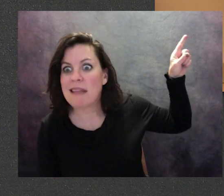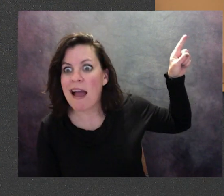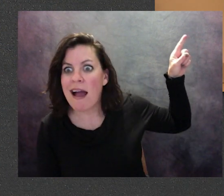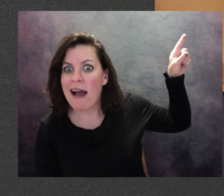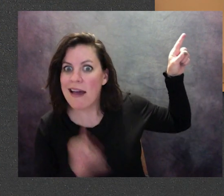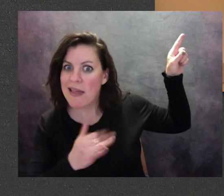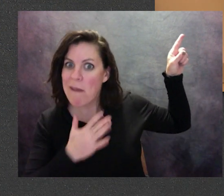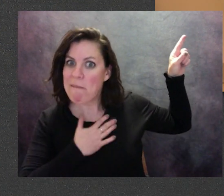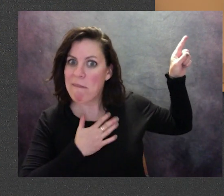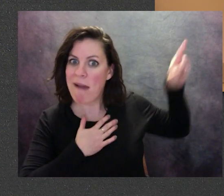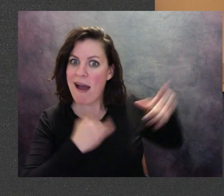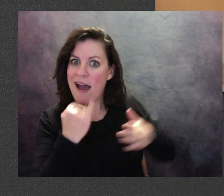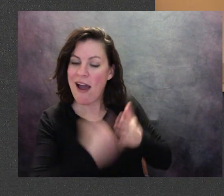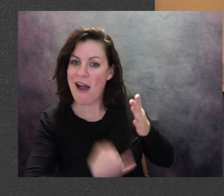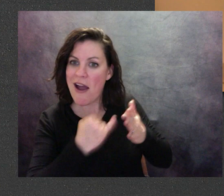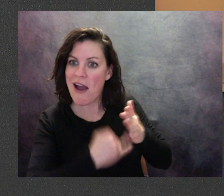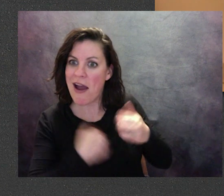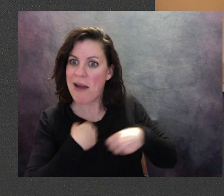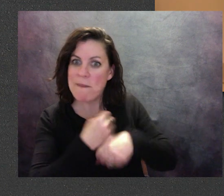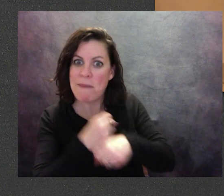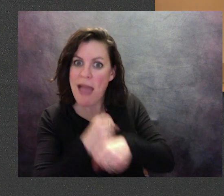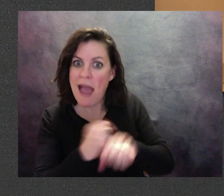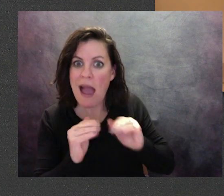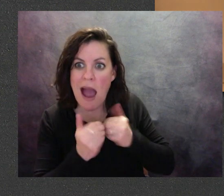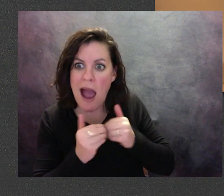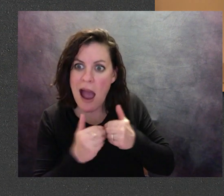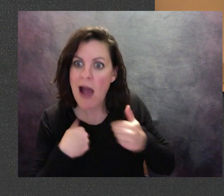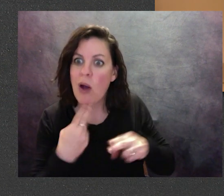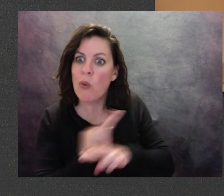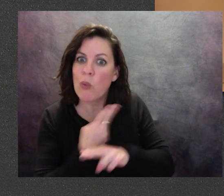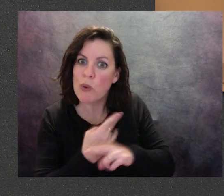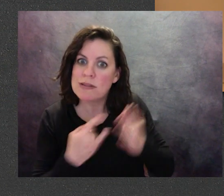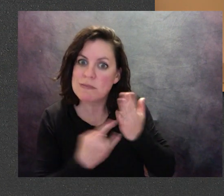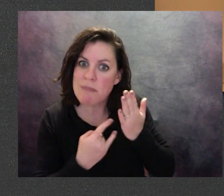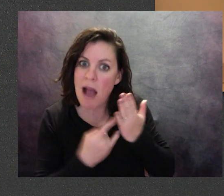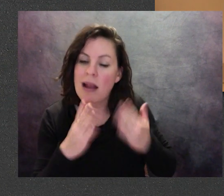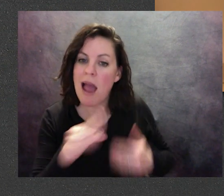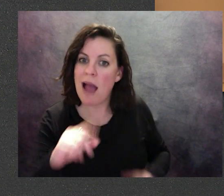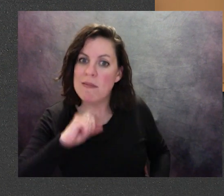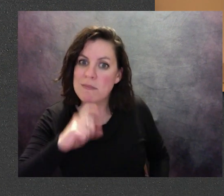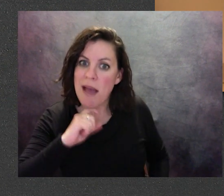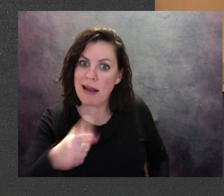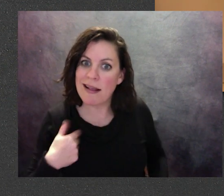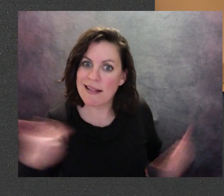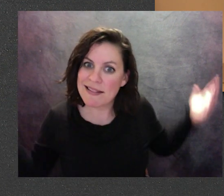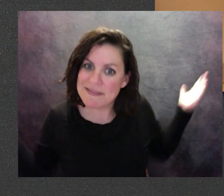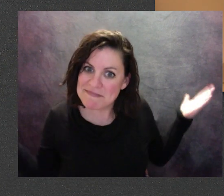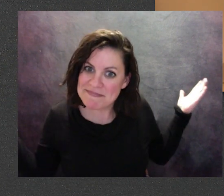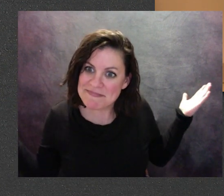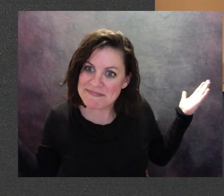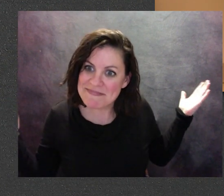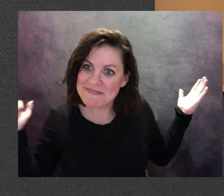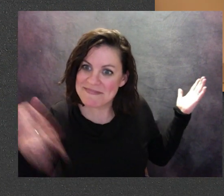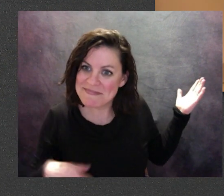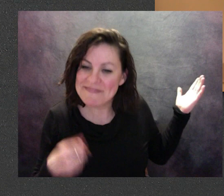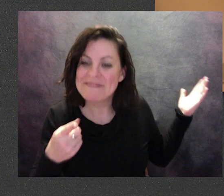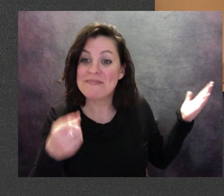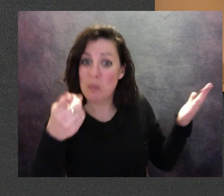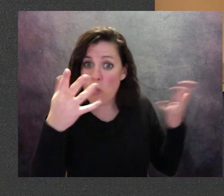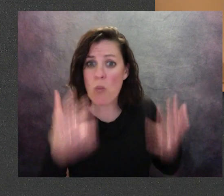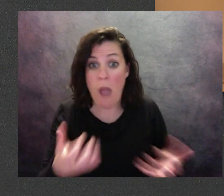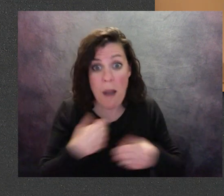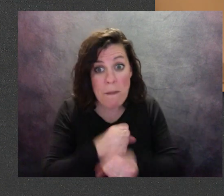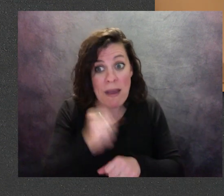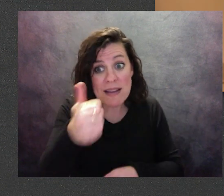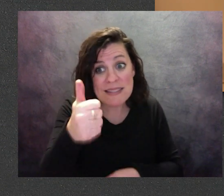That's my art piece made with magnet and metal. And you can find this idea